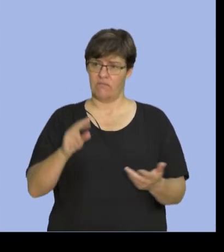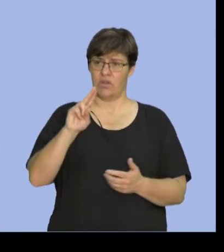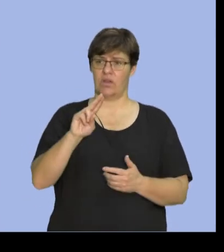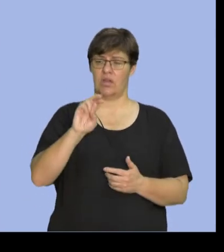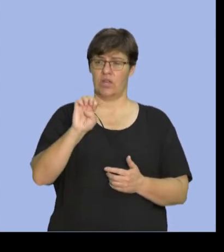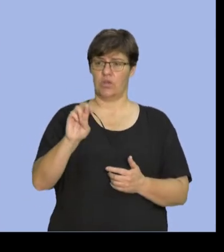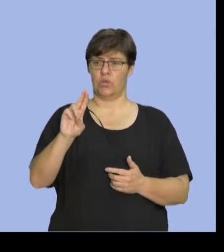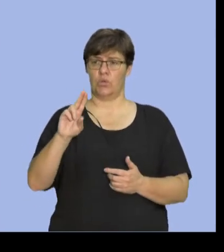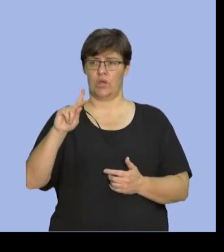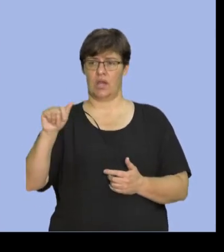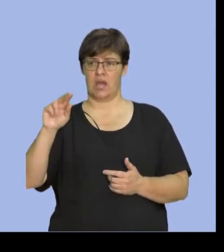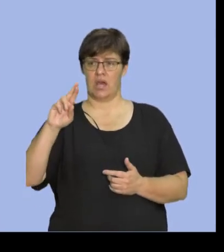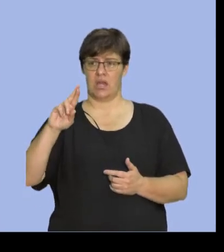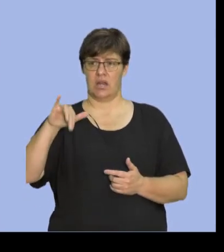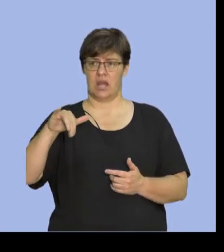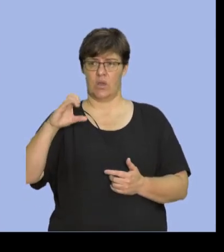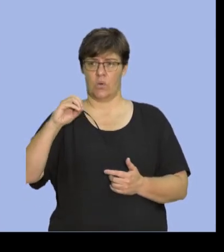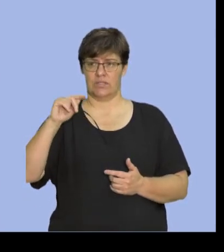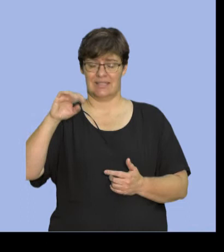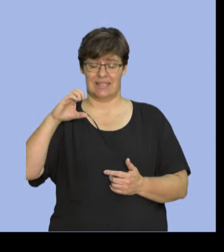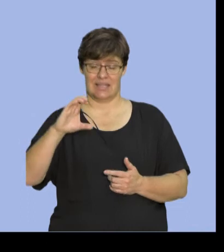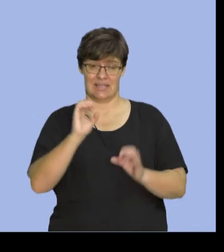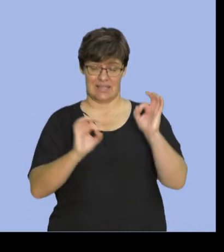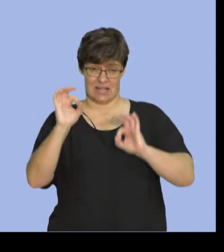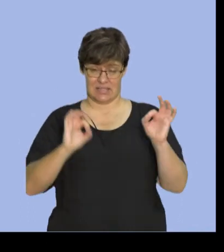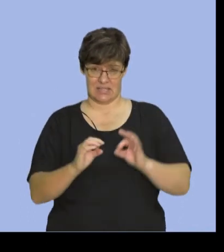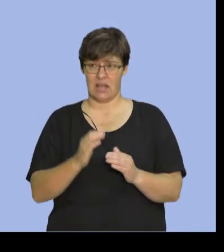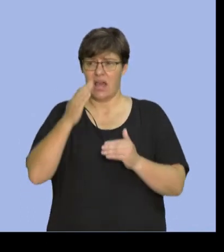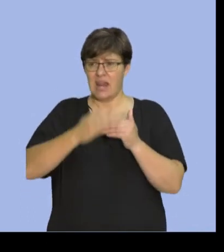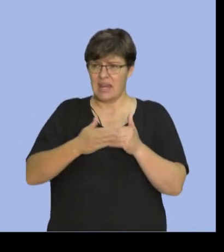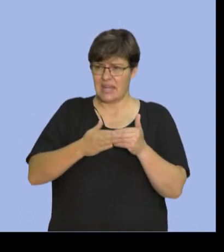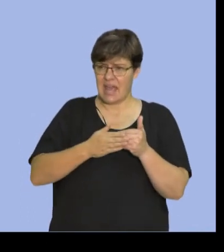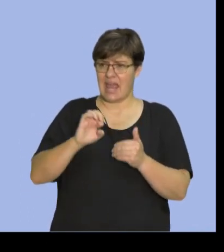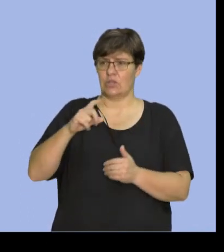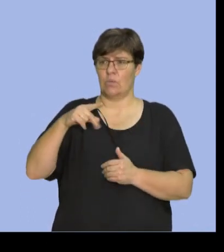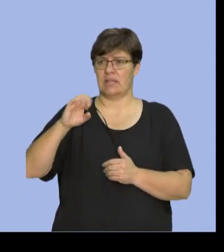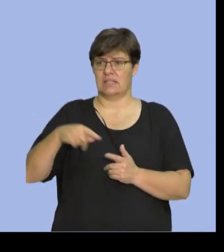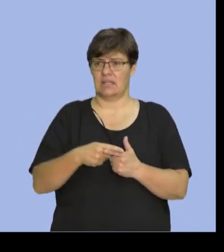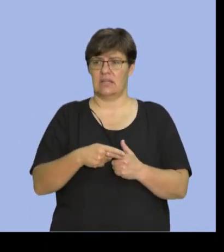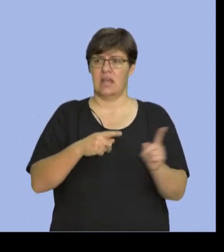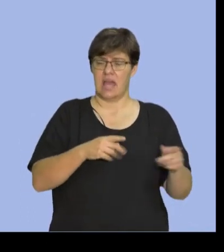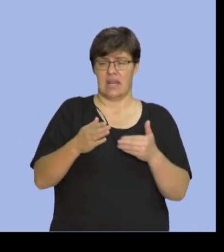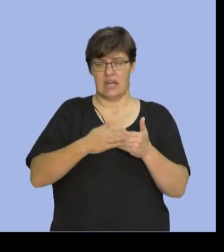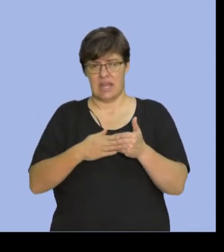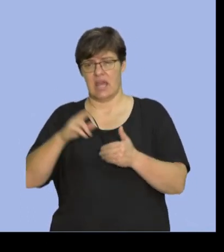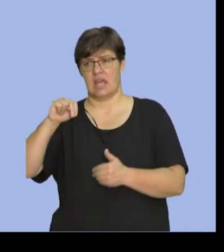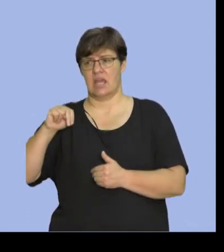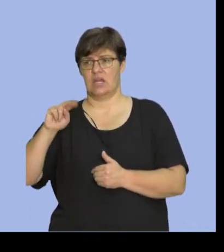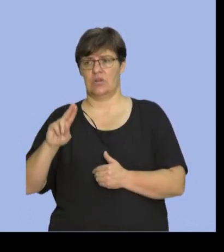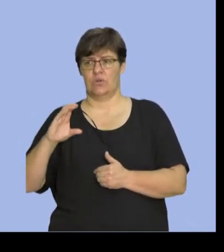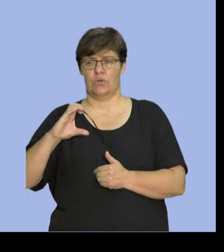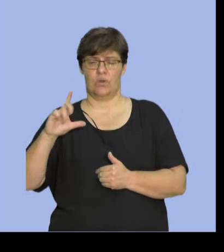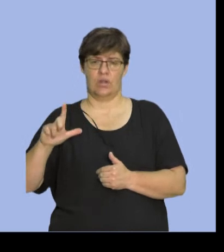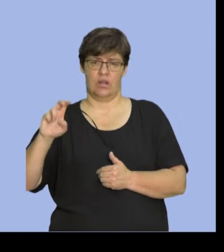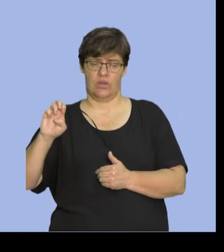more complex cells, and they're often very close to the endoplasmic reticulum and near the nucleus. So this connects the nucleus